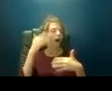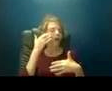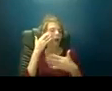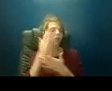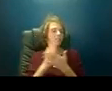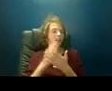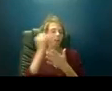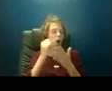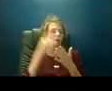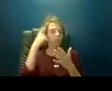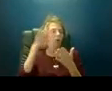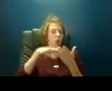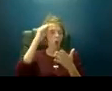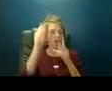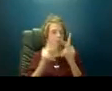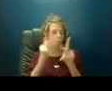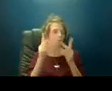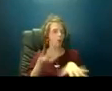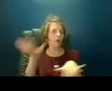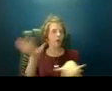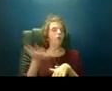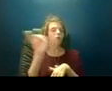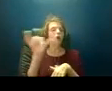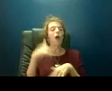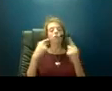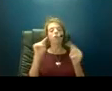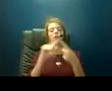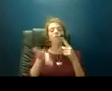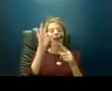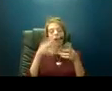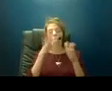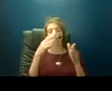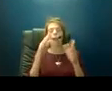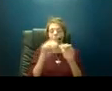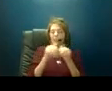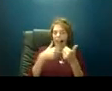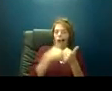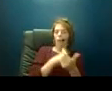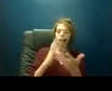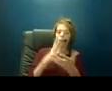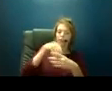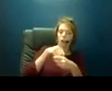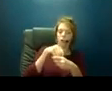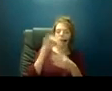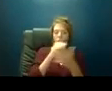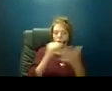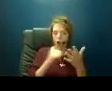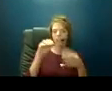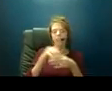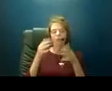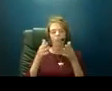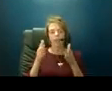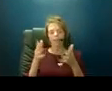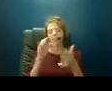around. I was trying to find a way to communicate how we were integrating the arts in ways that it